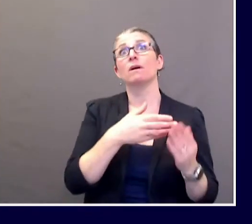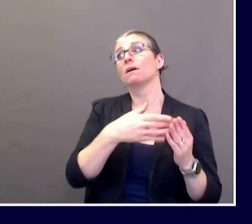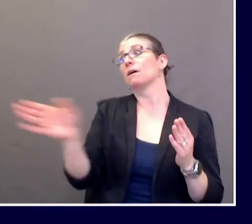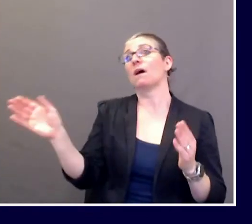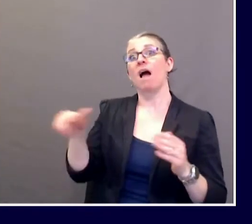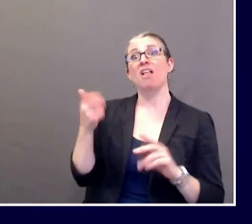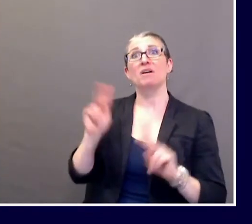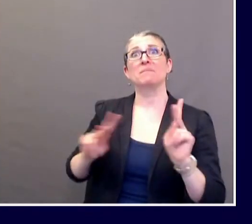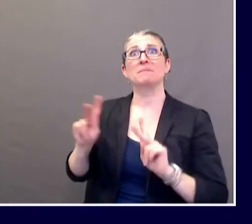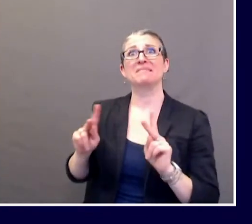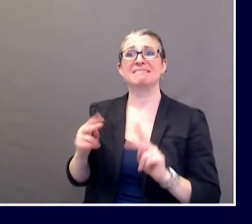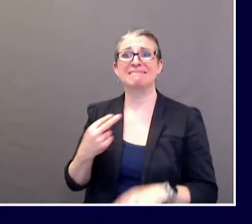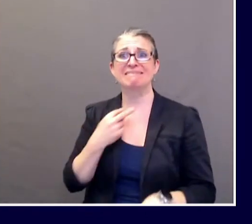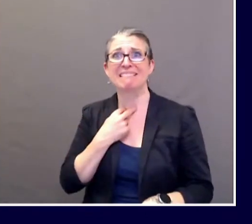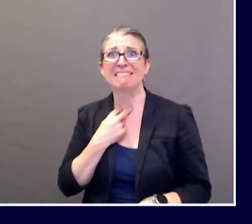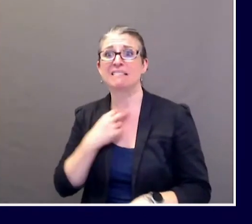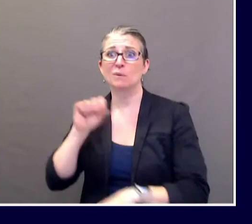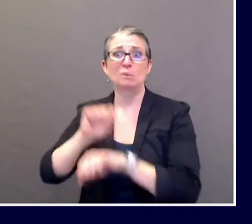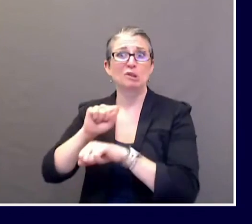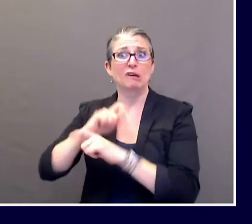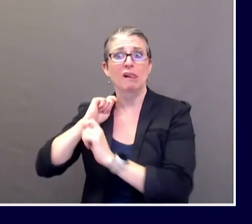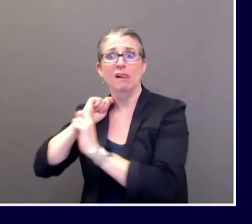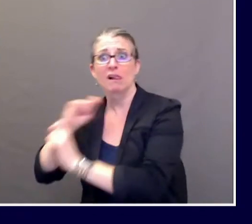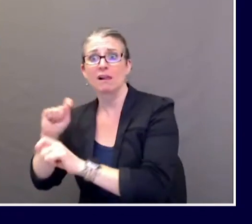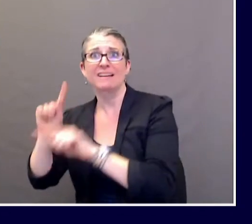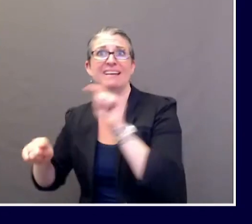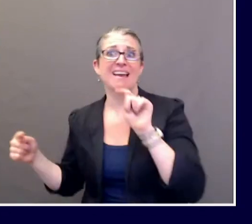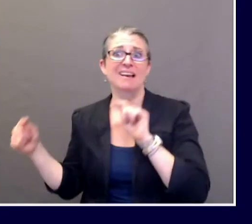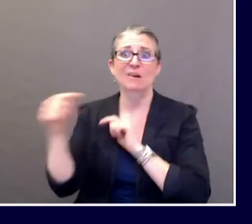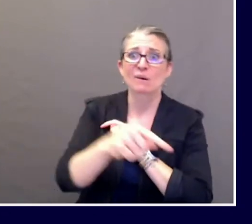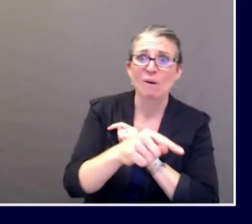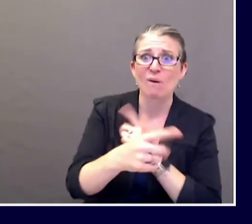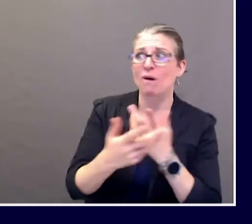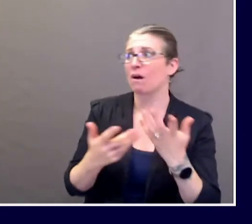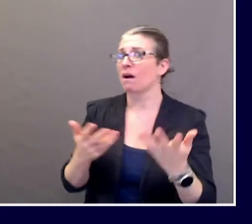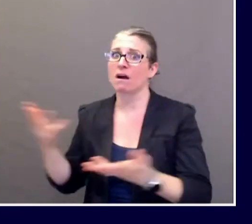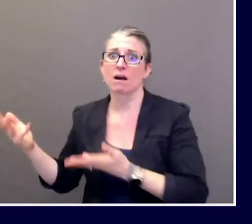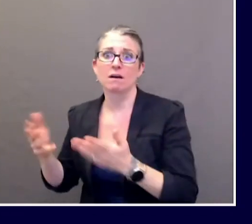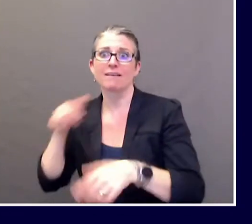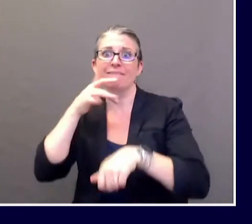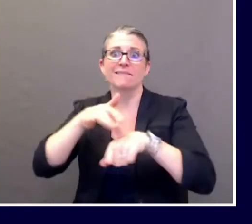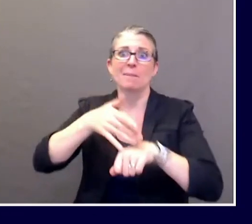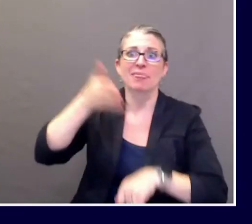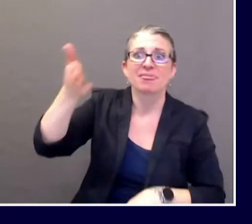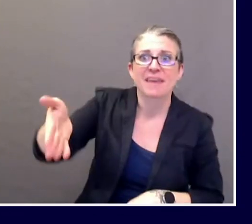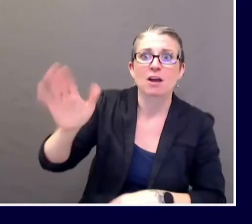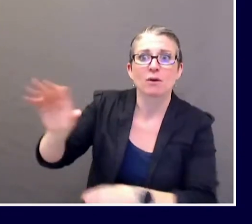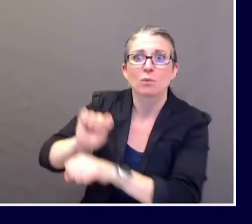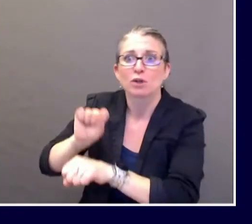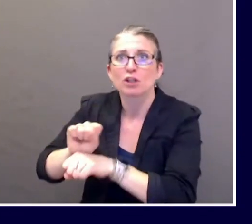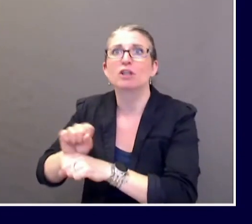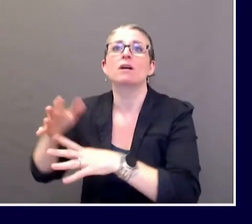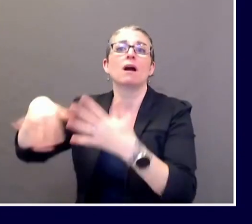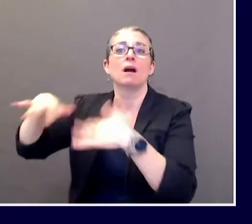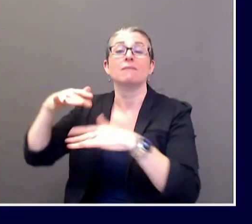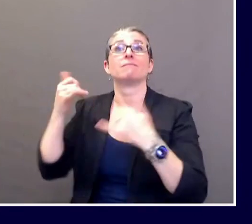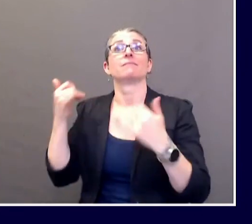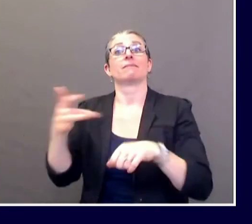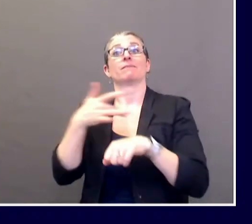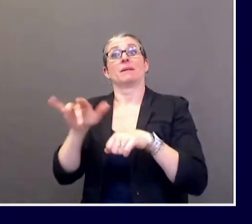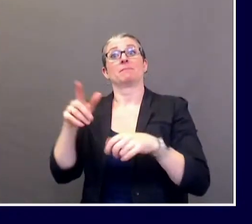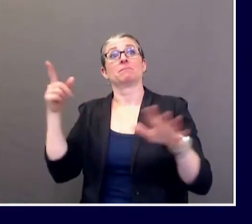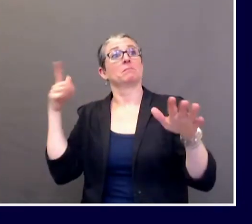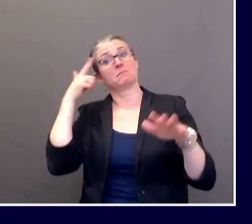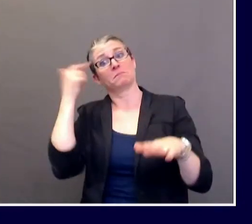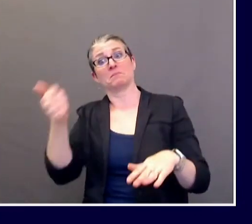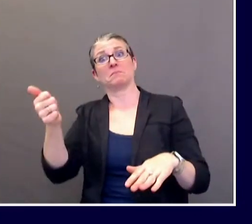or over their schedule. For them, being able to swing by somewhere during their lunch break or before work or after work literally